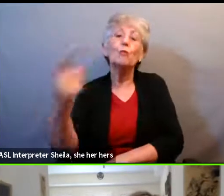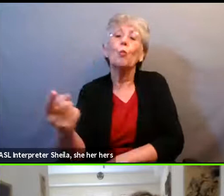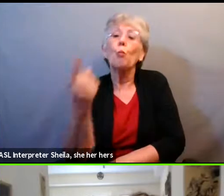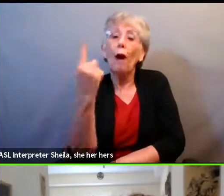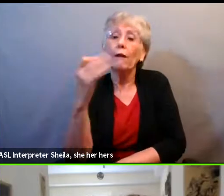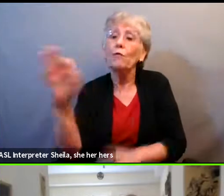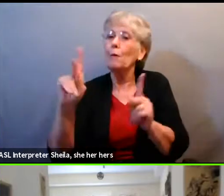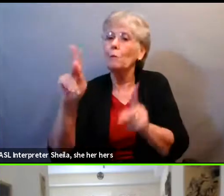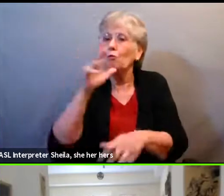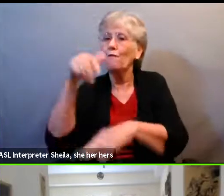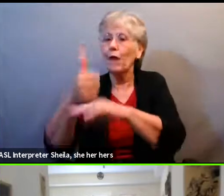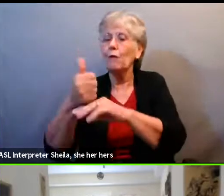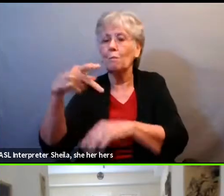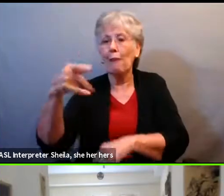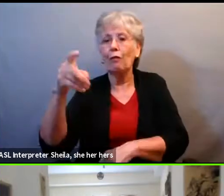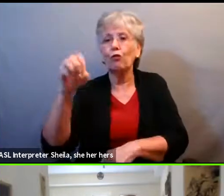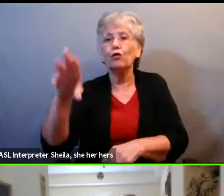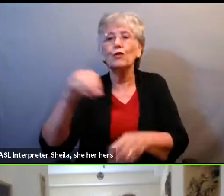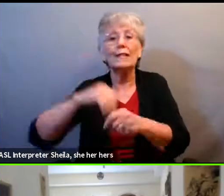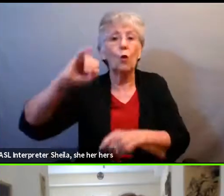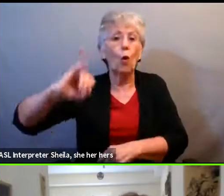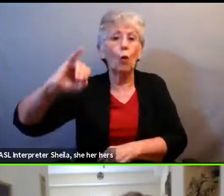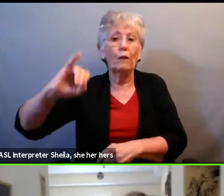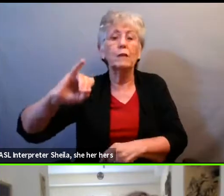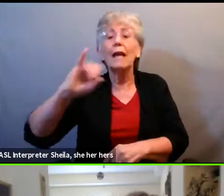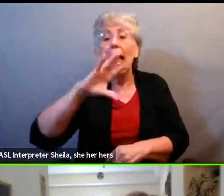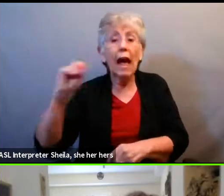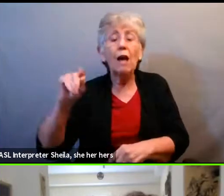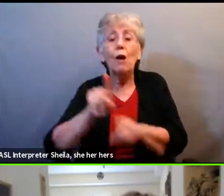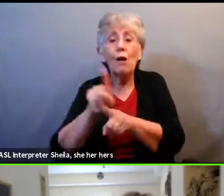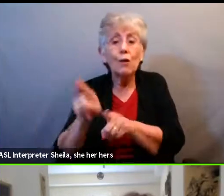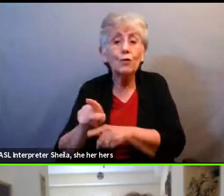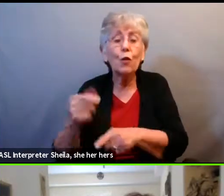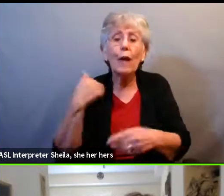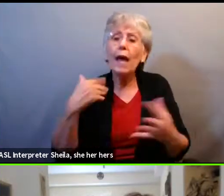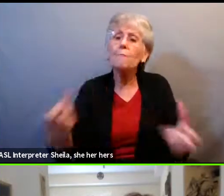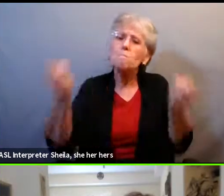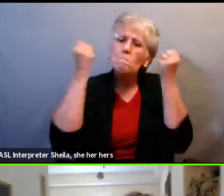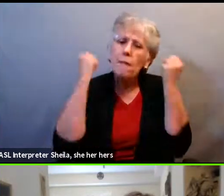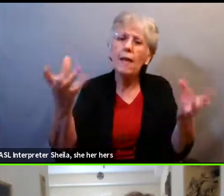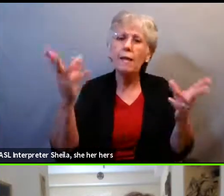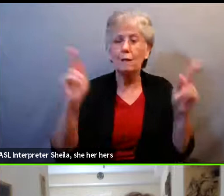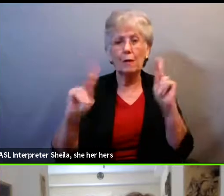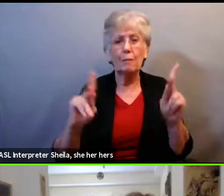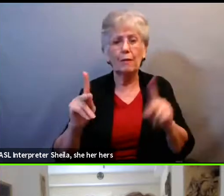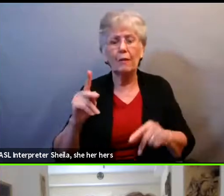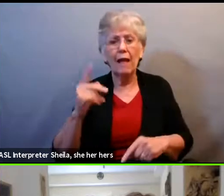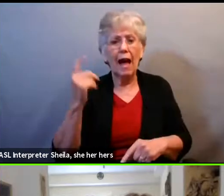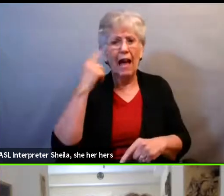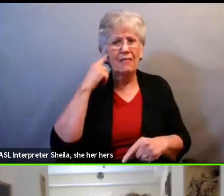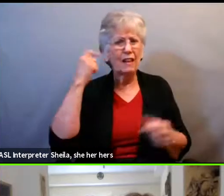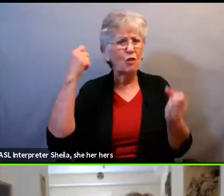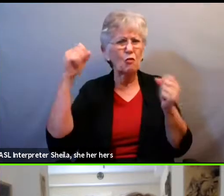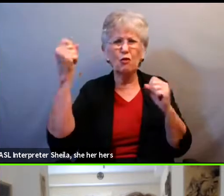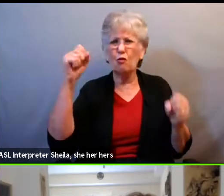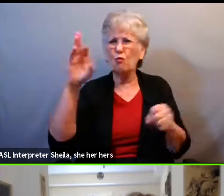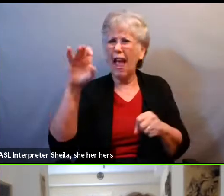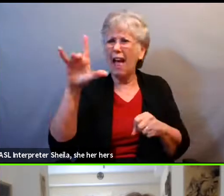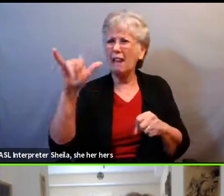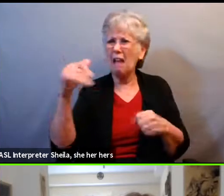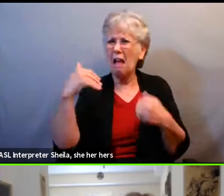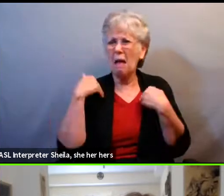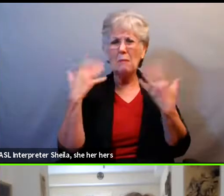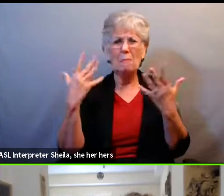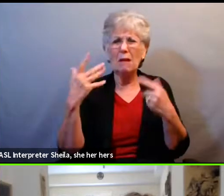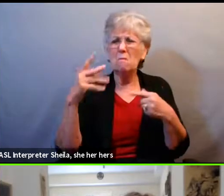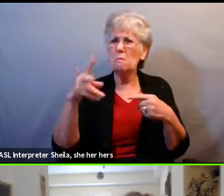And so we also had many people. I think the rally had like a couple hundred people